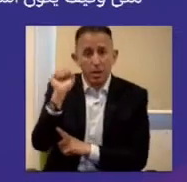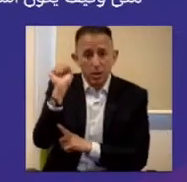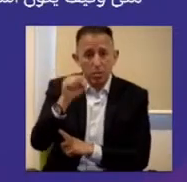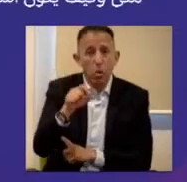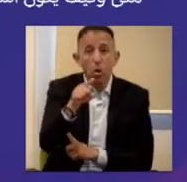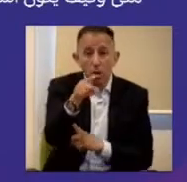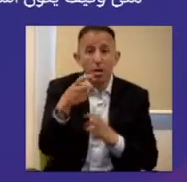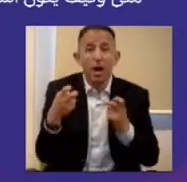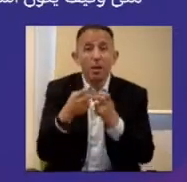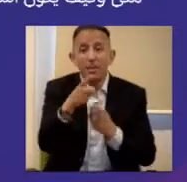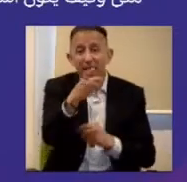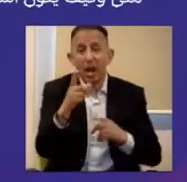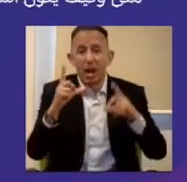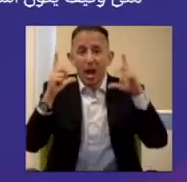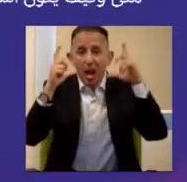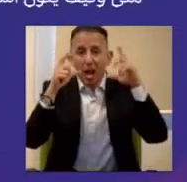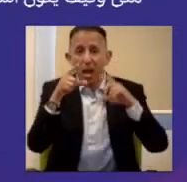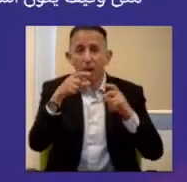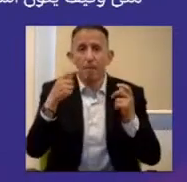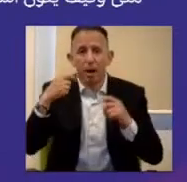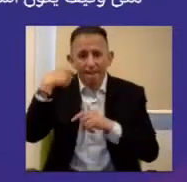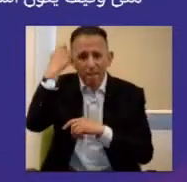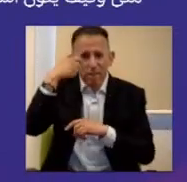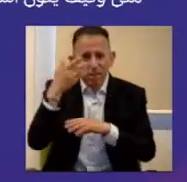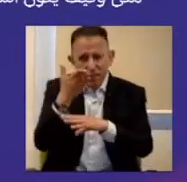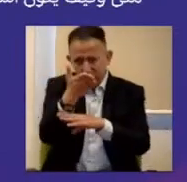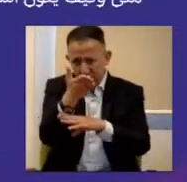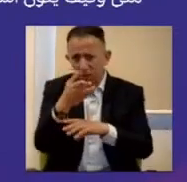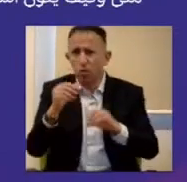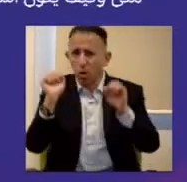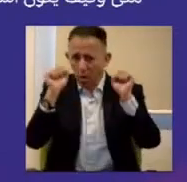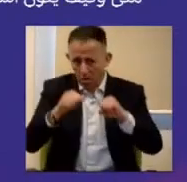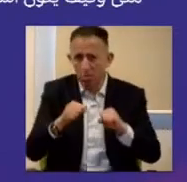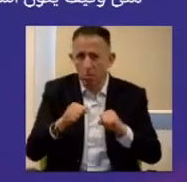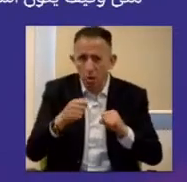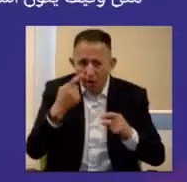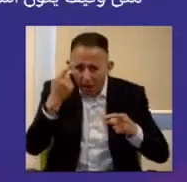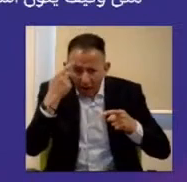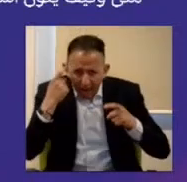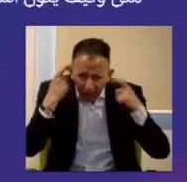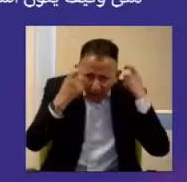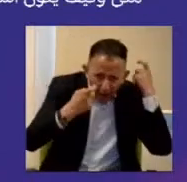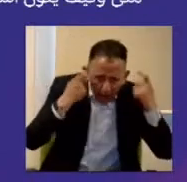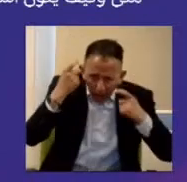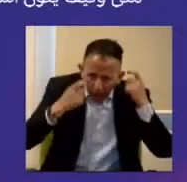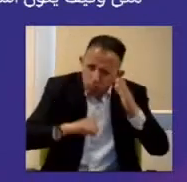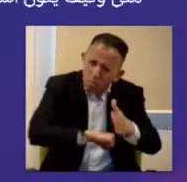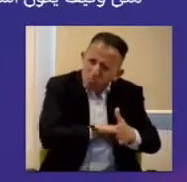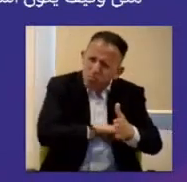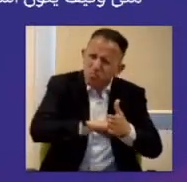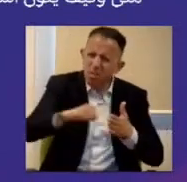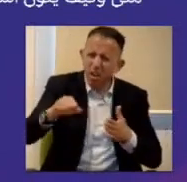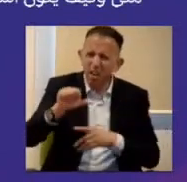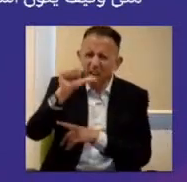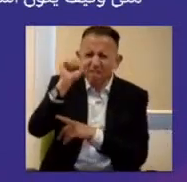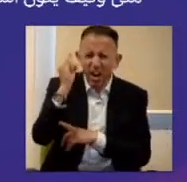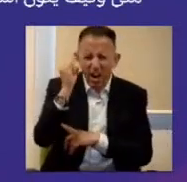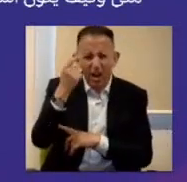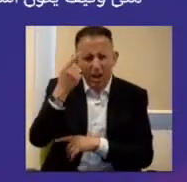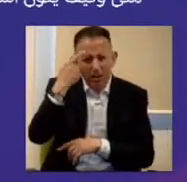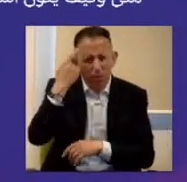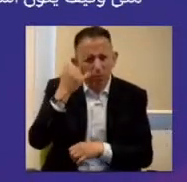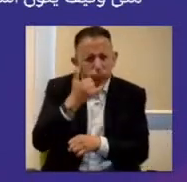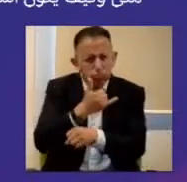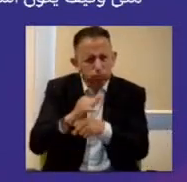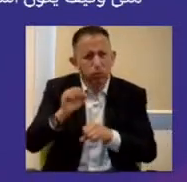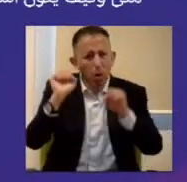to do your interpretation, your acting, your reasoning, you need models. And you have to learn from examples, from experiences,